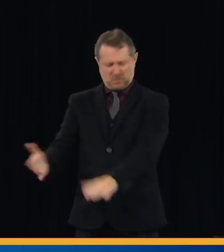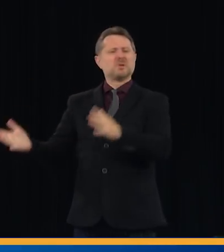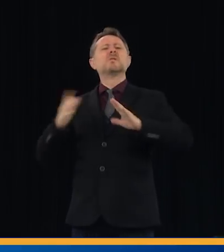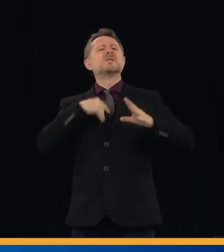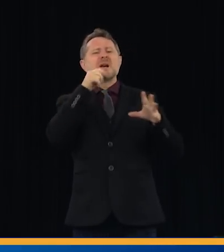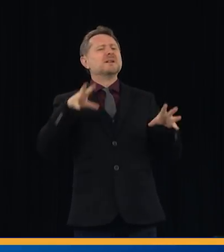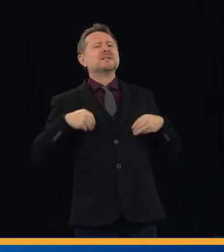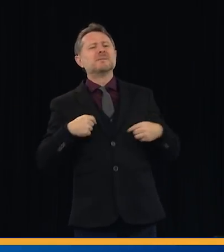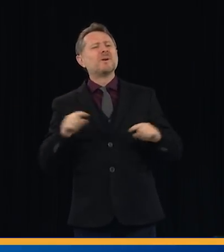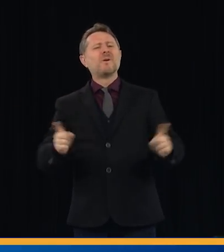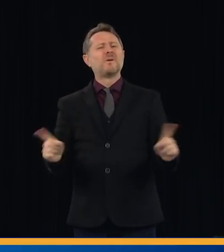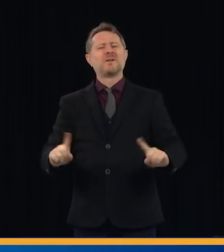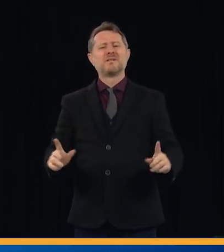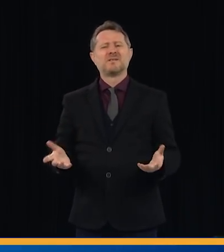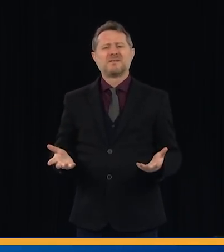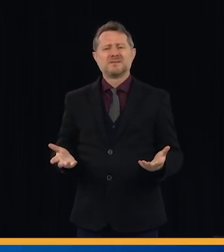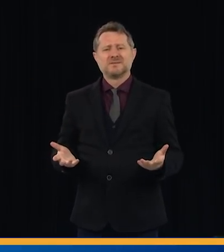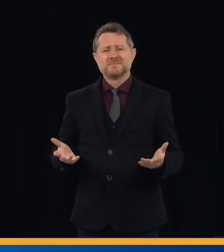point.